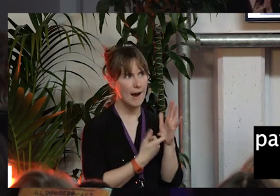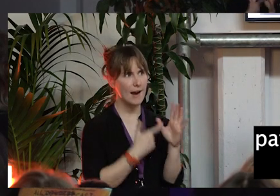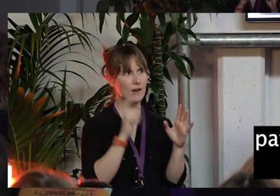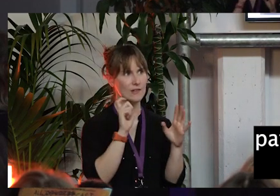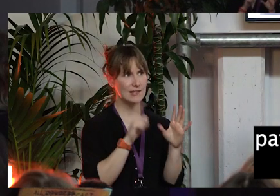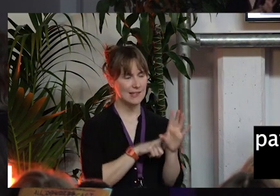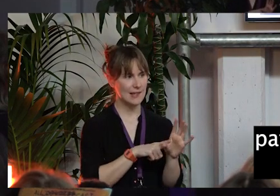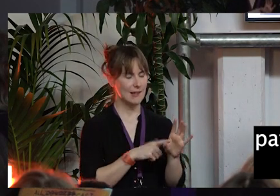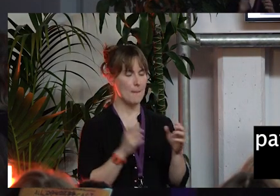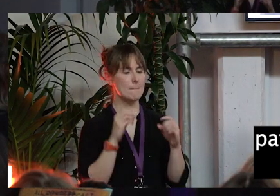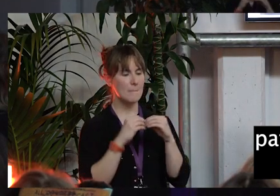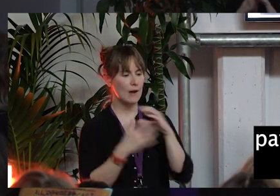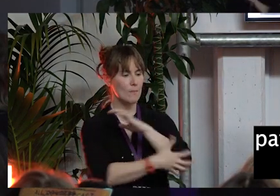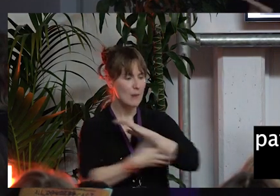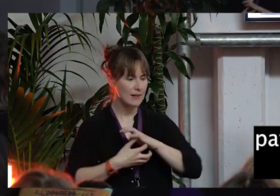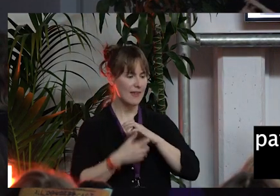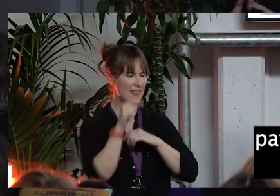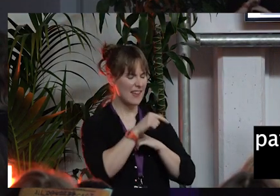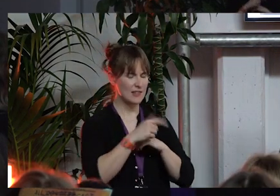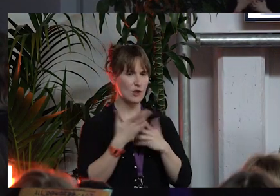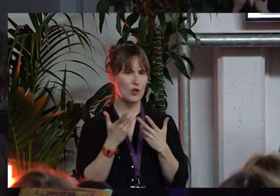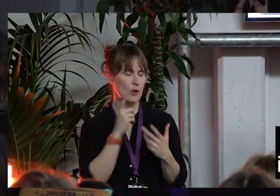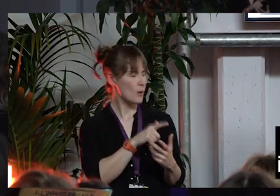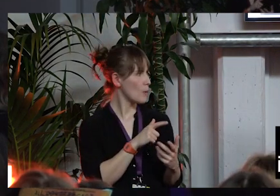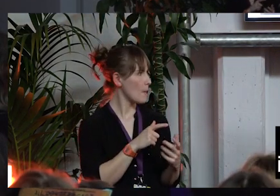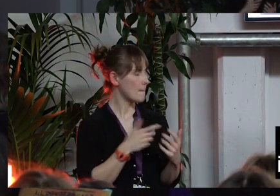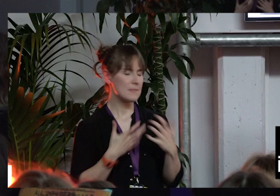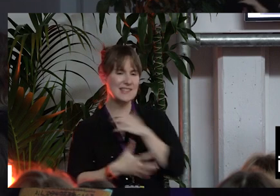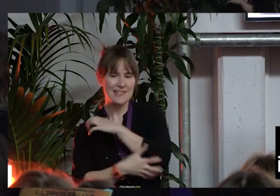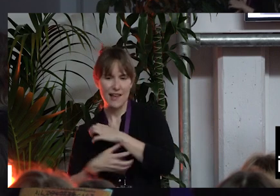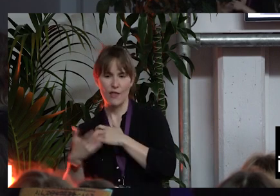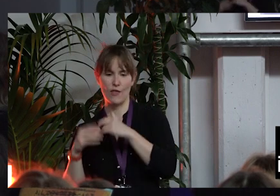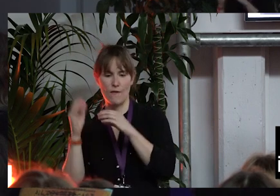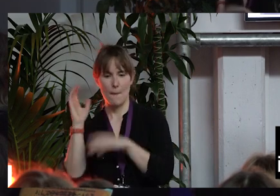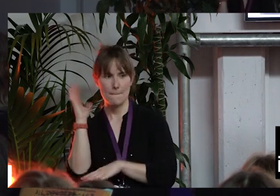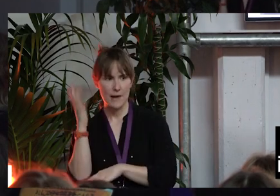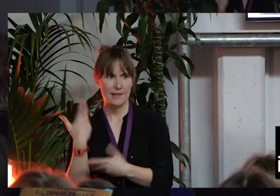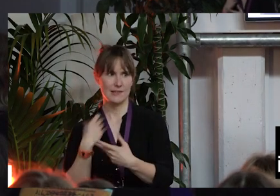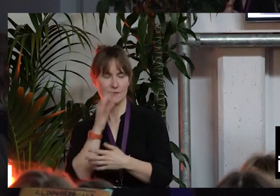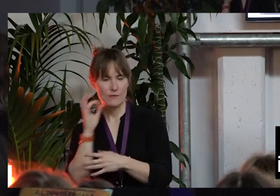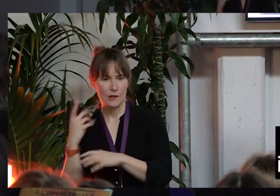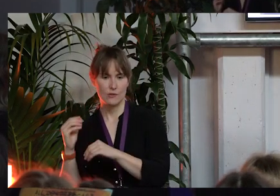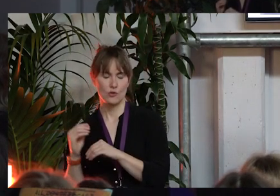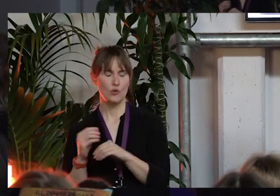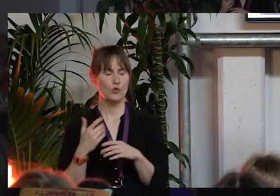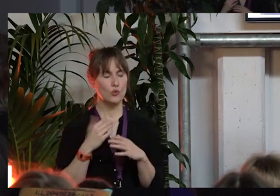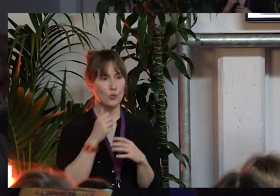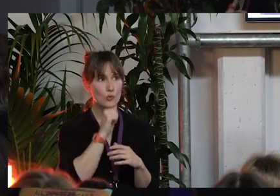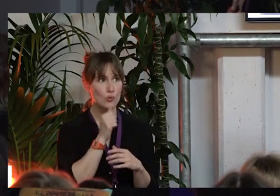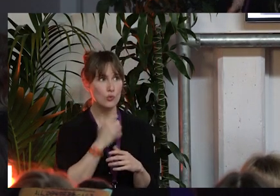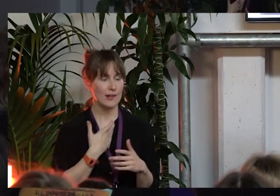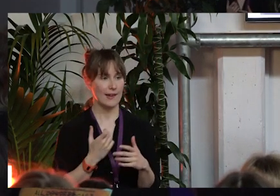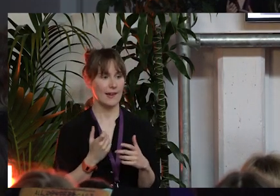of plants and botanical or biological genome. And what usually happens is that developed countries take